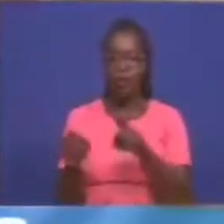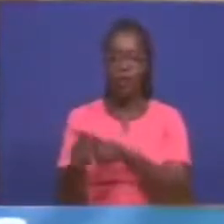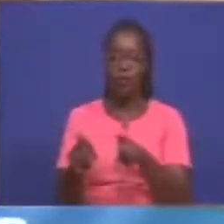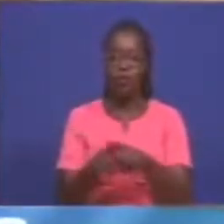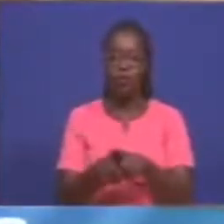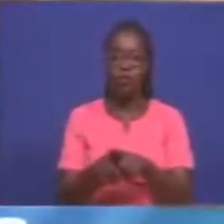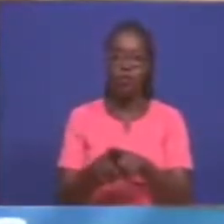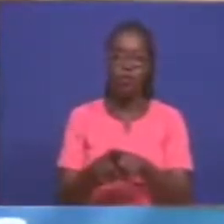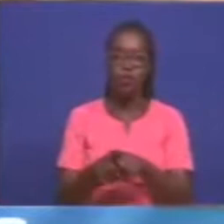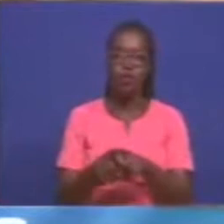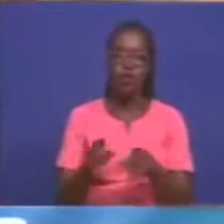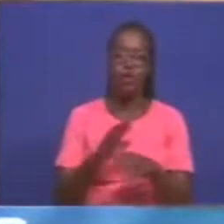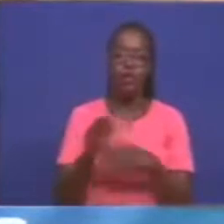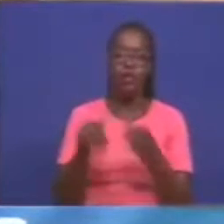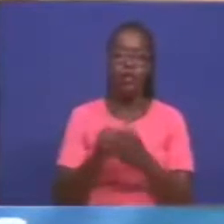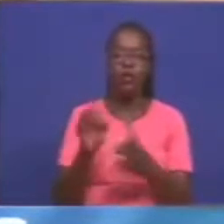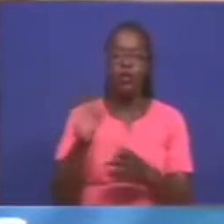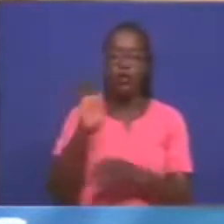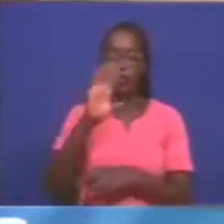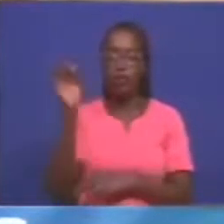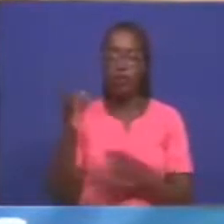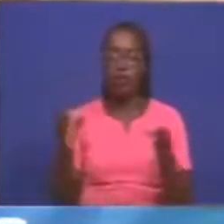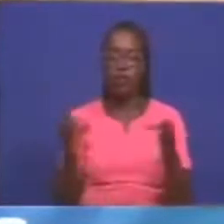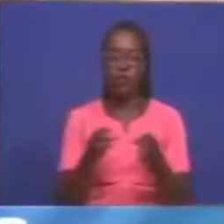the entire East African community.